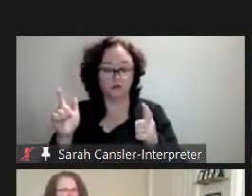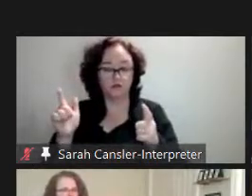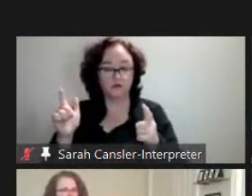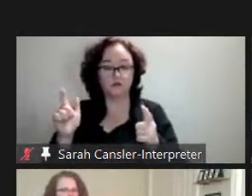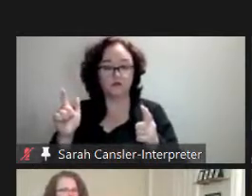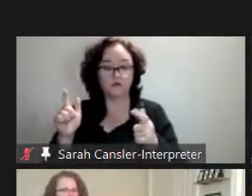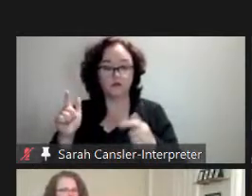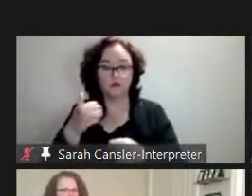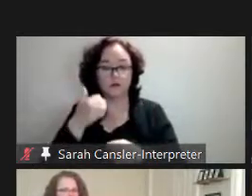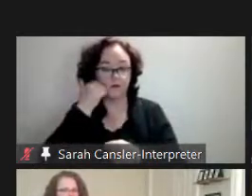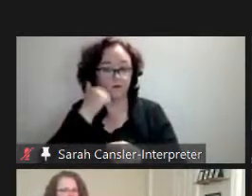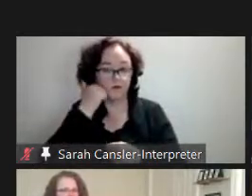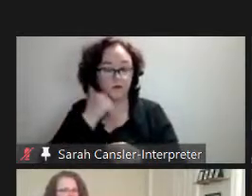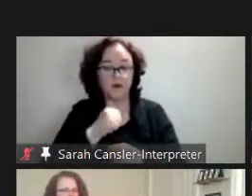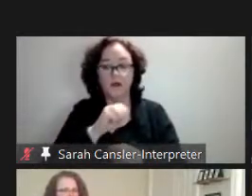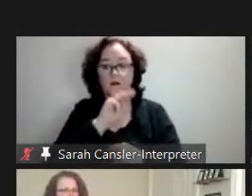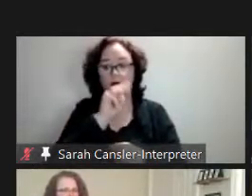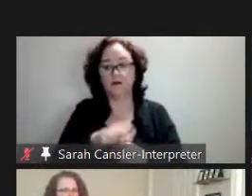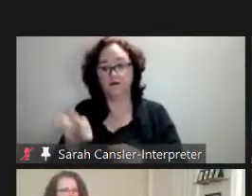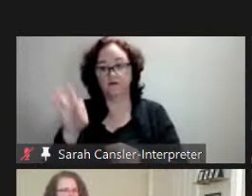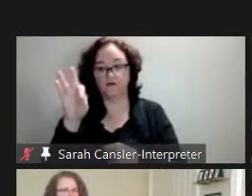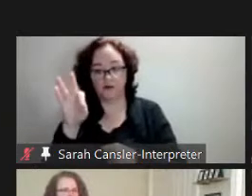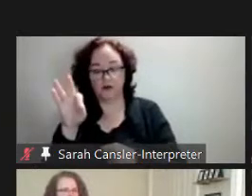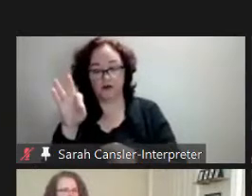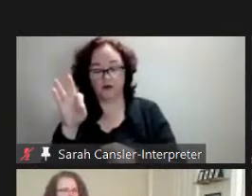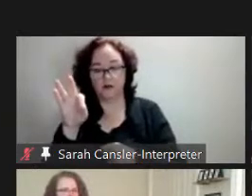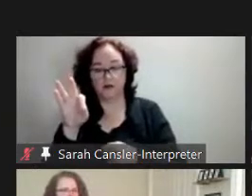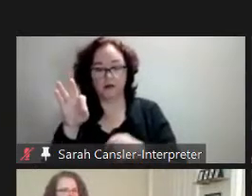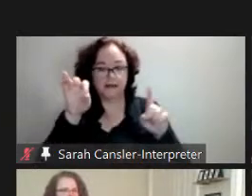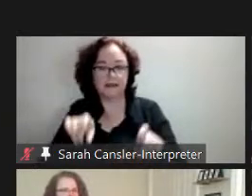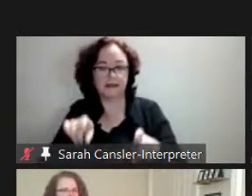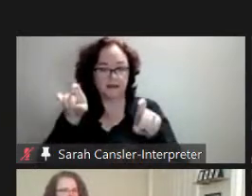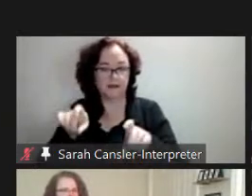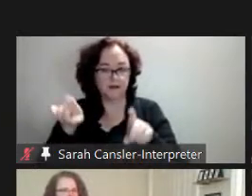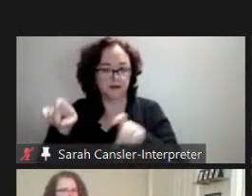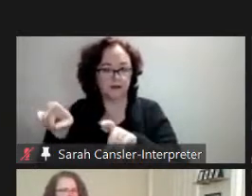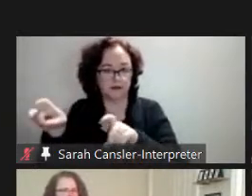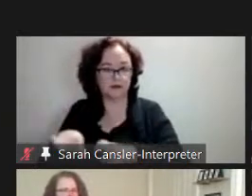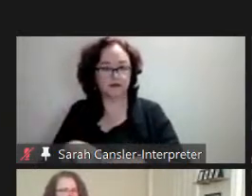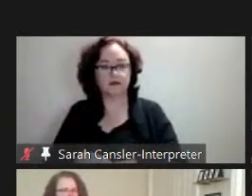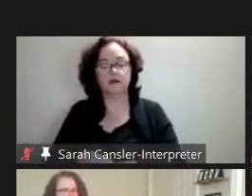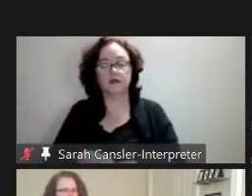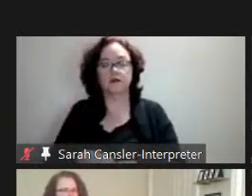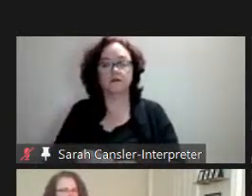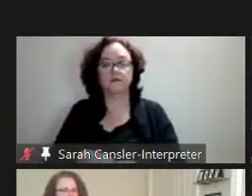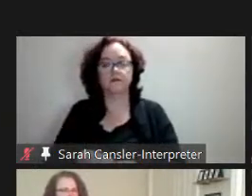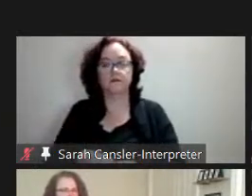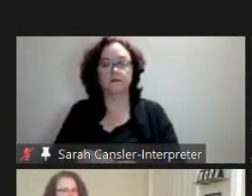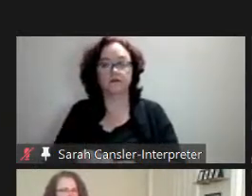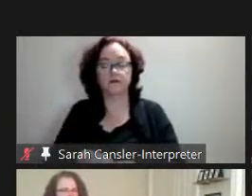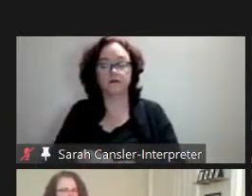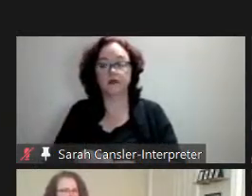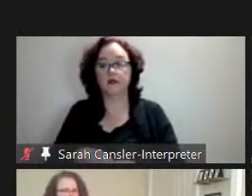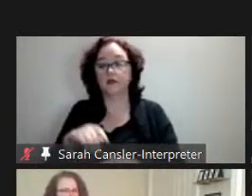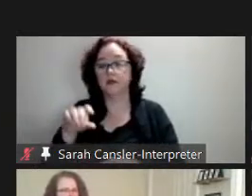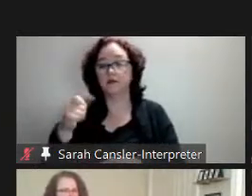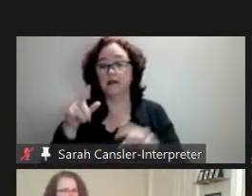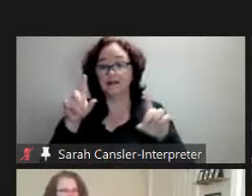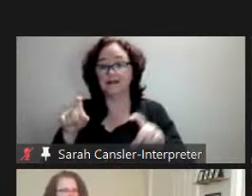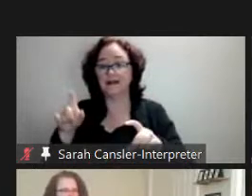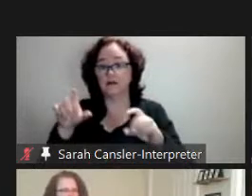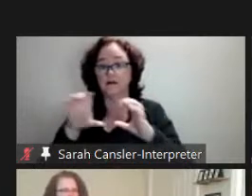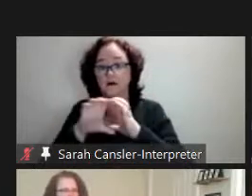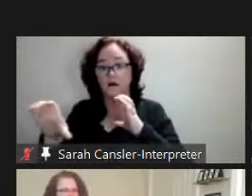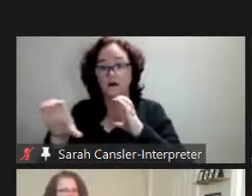daily Monday through Friday service under test. In addition to those 10 cars, we have received